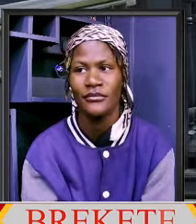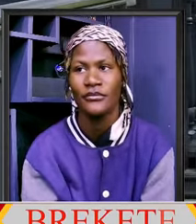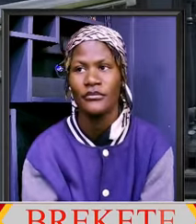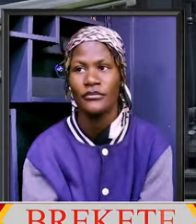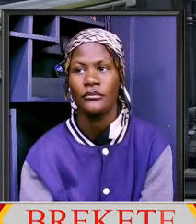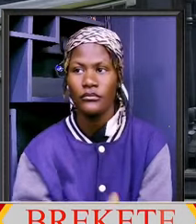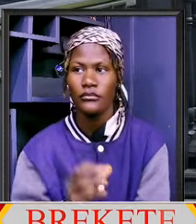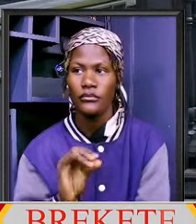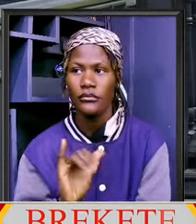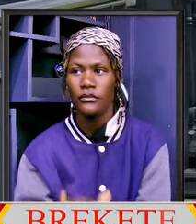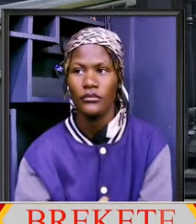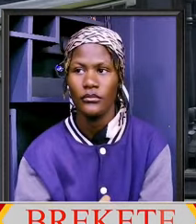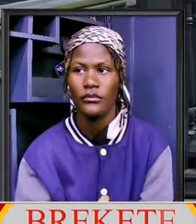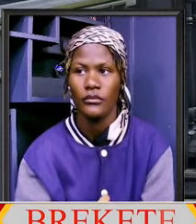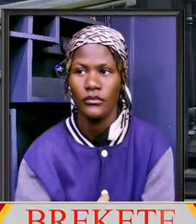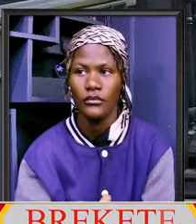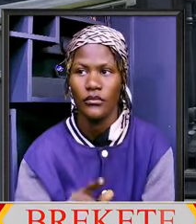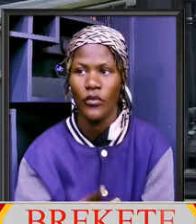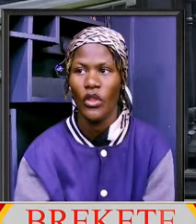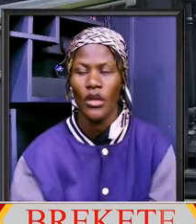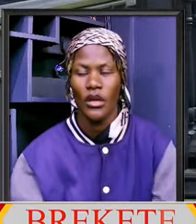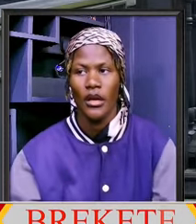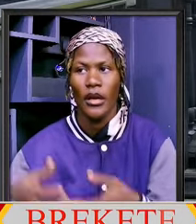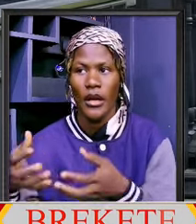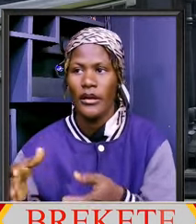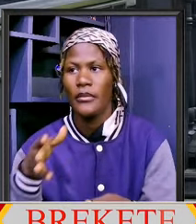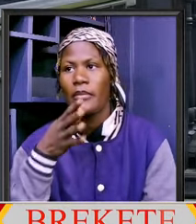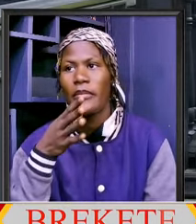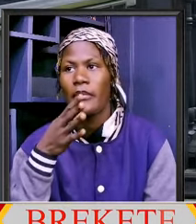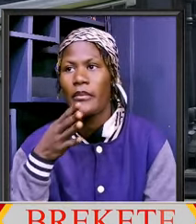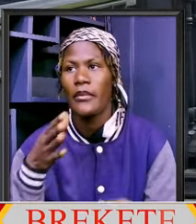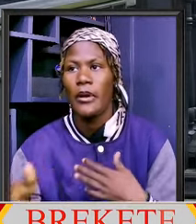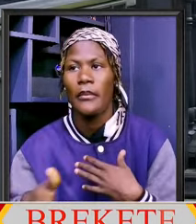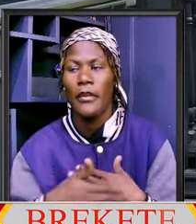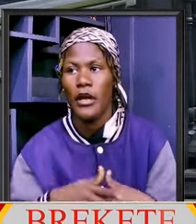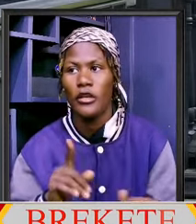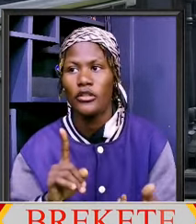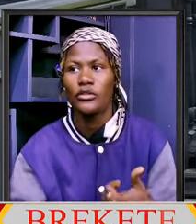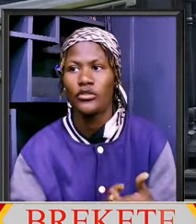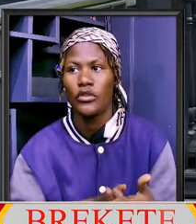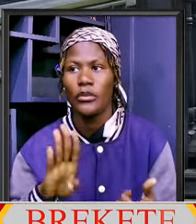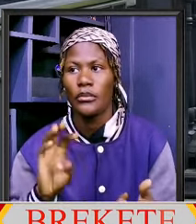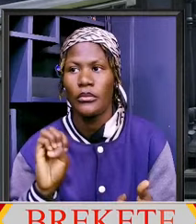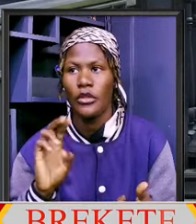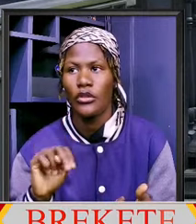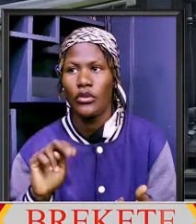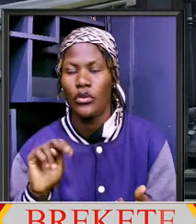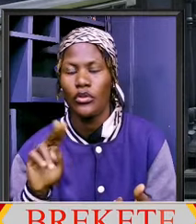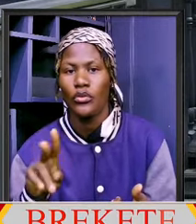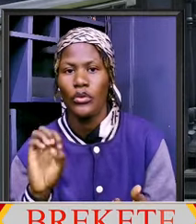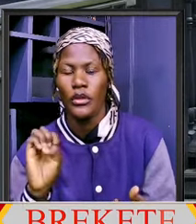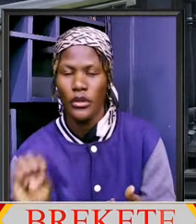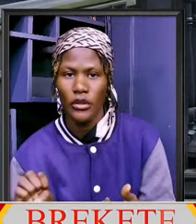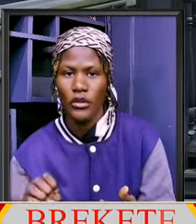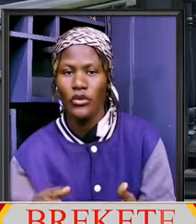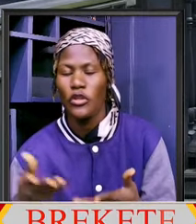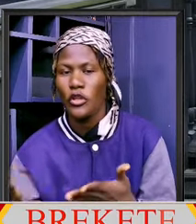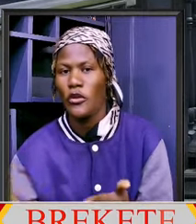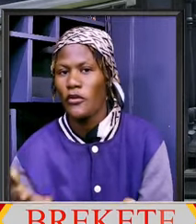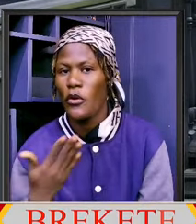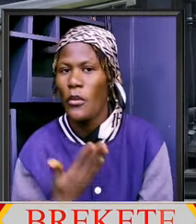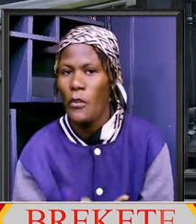Joy. Yes, sir. You go carry Mama go back Benue. Yes, sir. I go give you money. Yes,